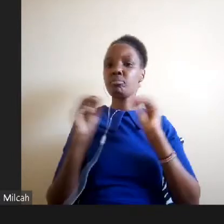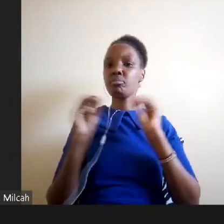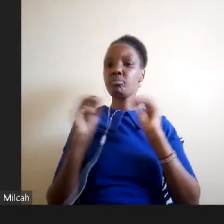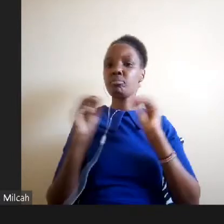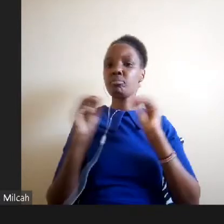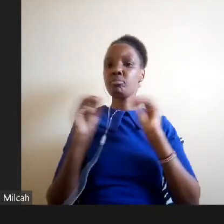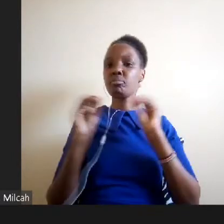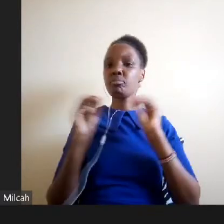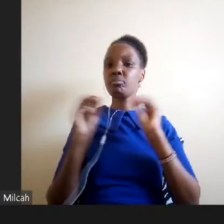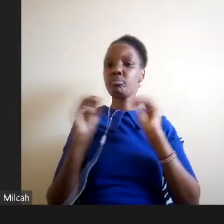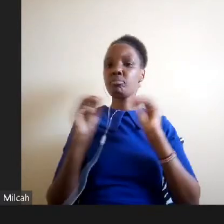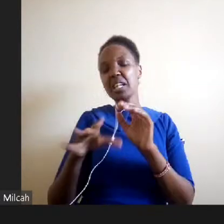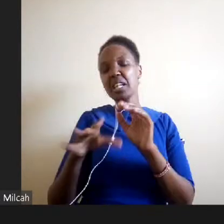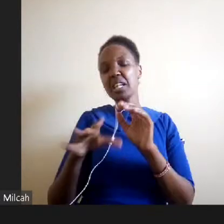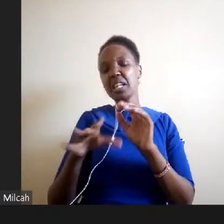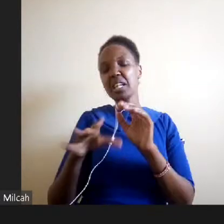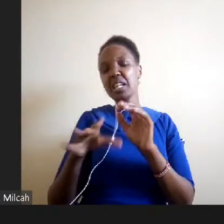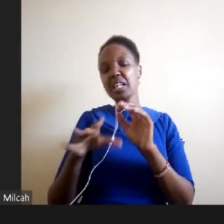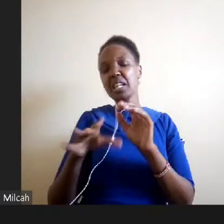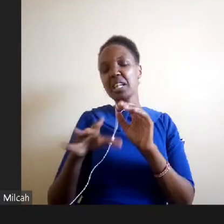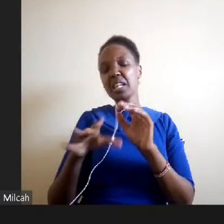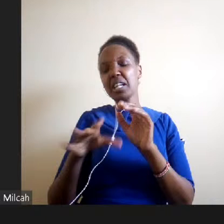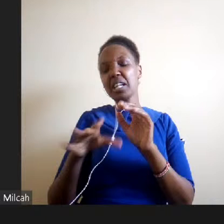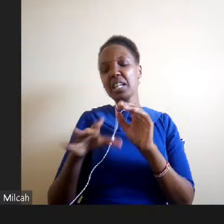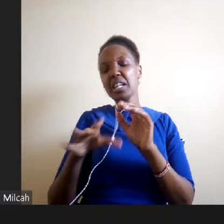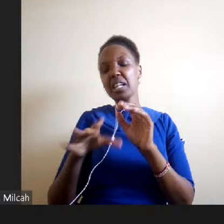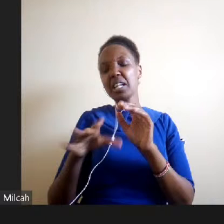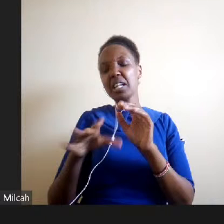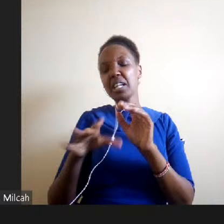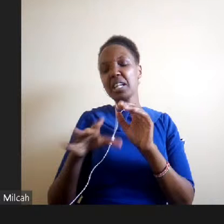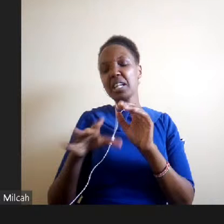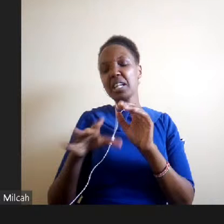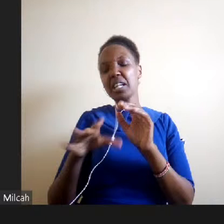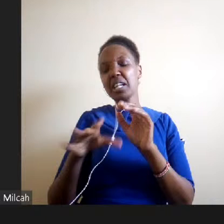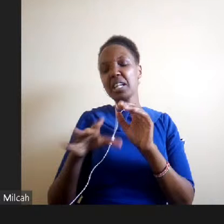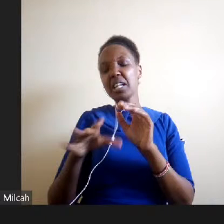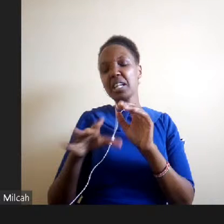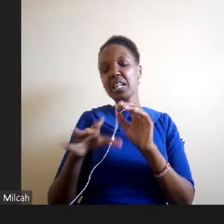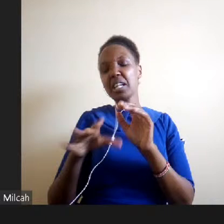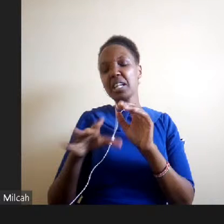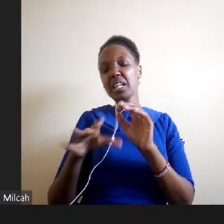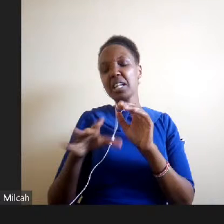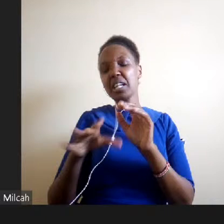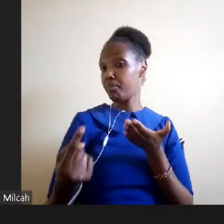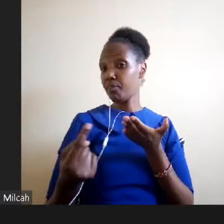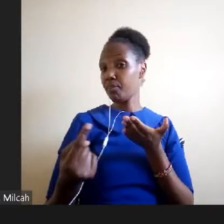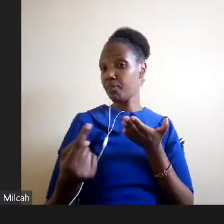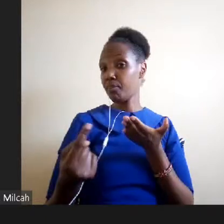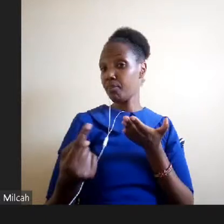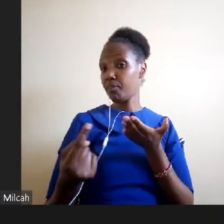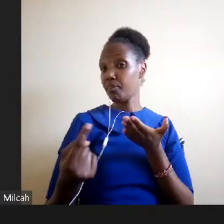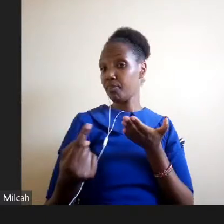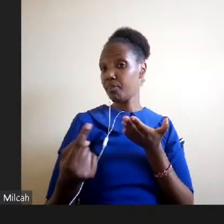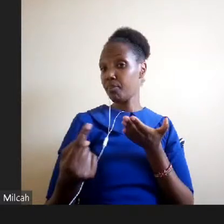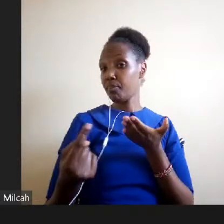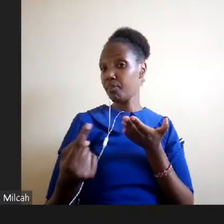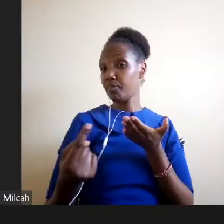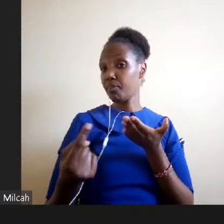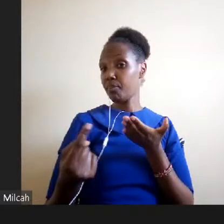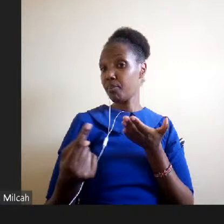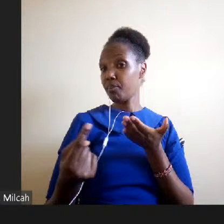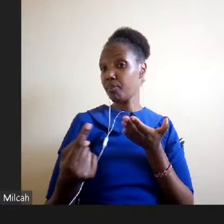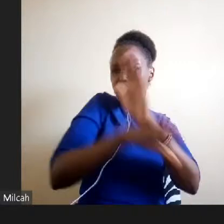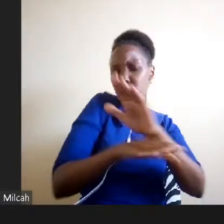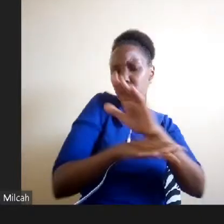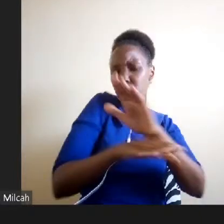able to access certain sites. And remember, we were saying last week that children who are below 10, and even